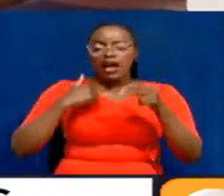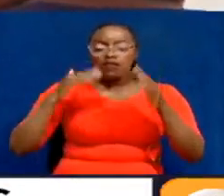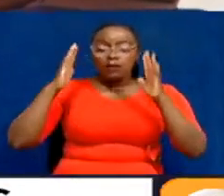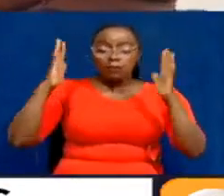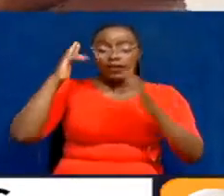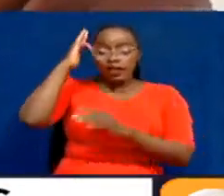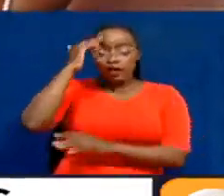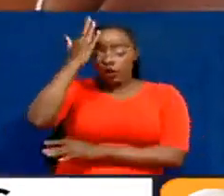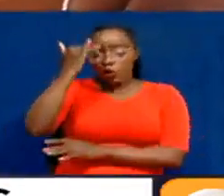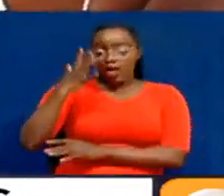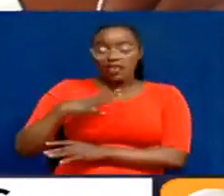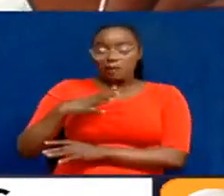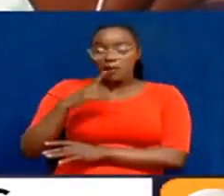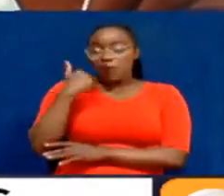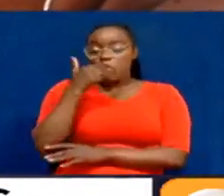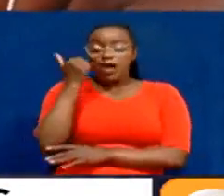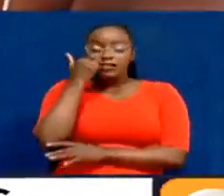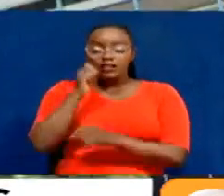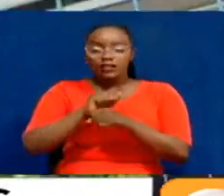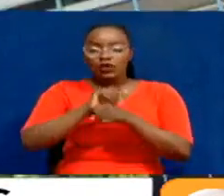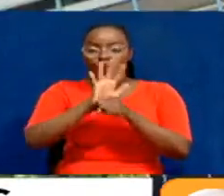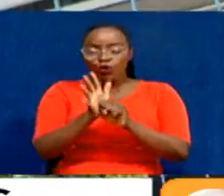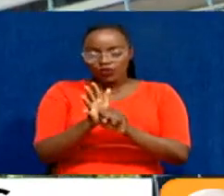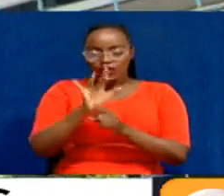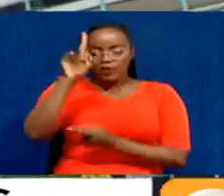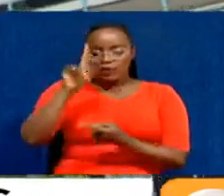major reasons for the numbers provided of those to be affected.